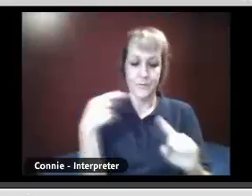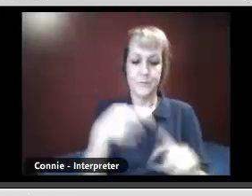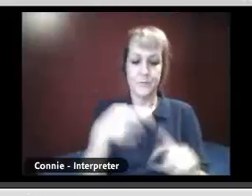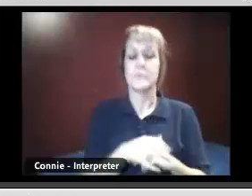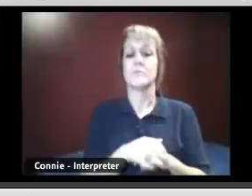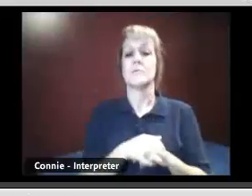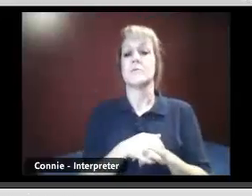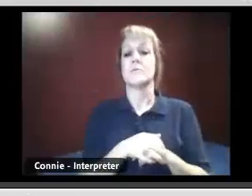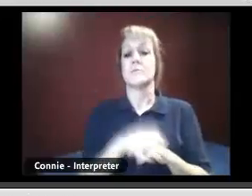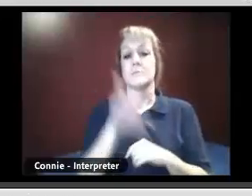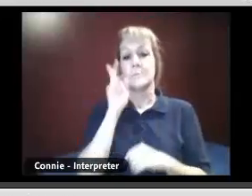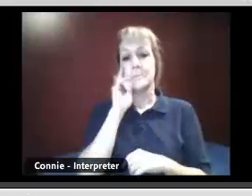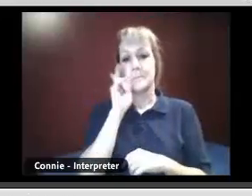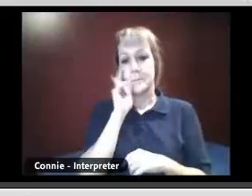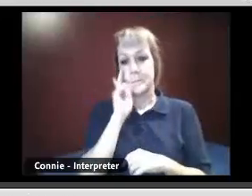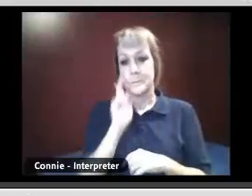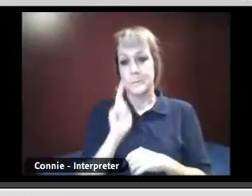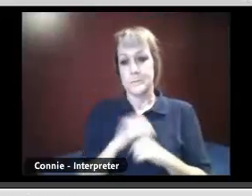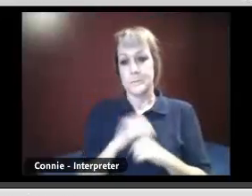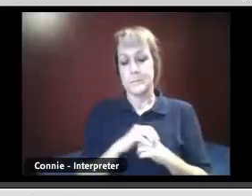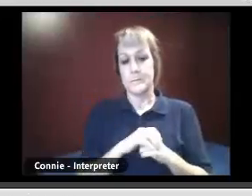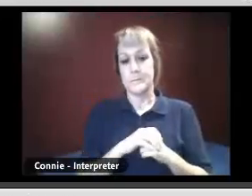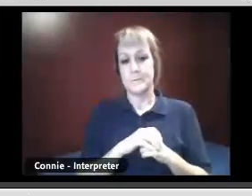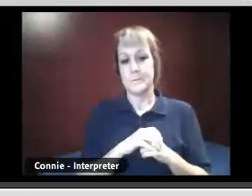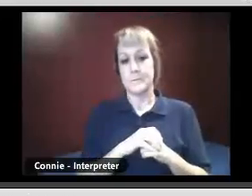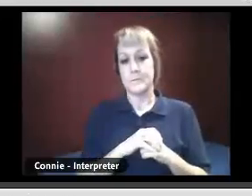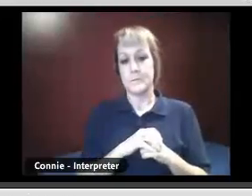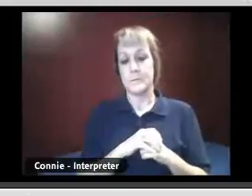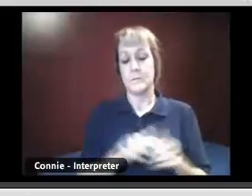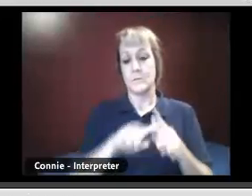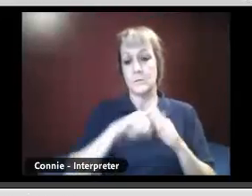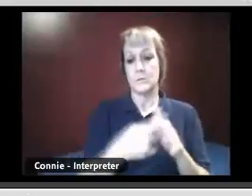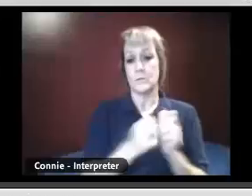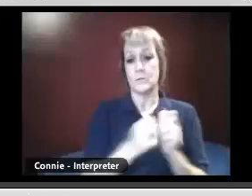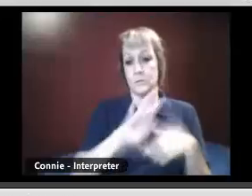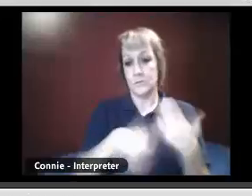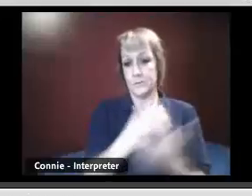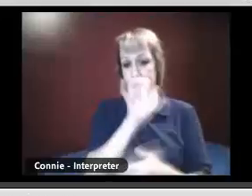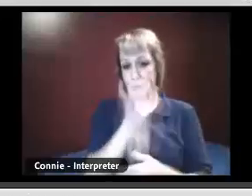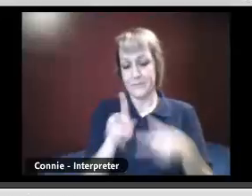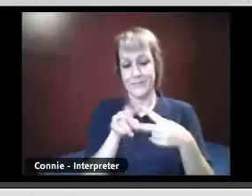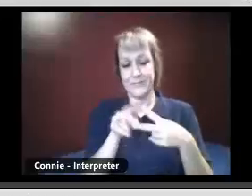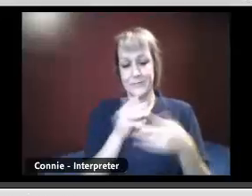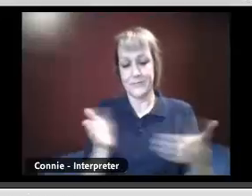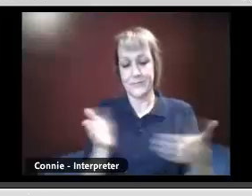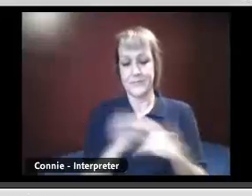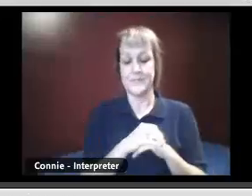see. And as we start with all this, a couple of things.